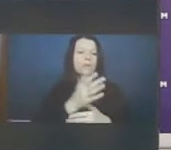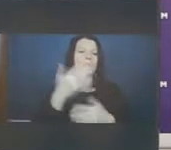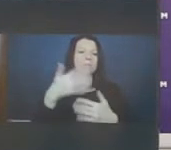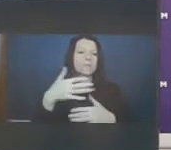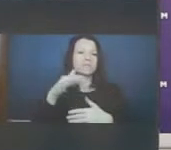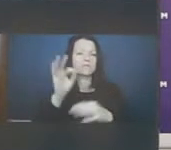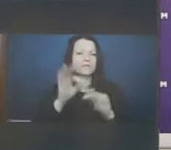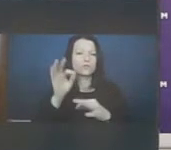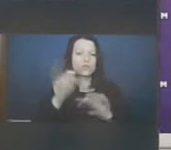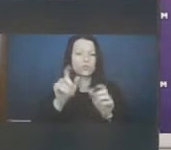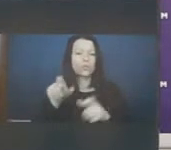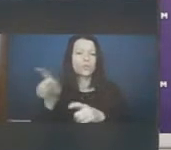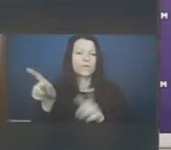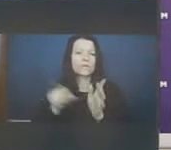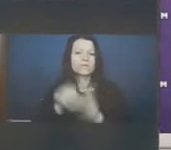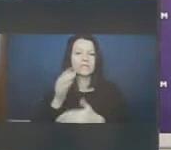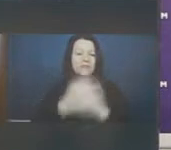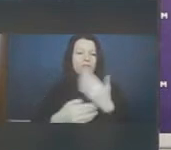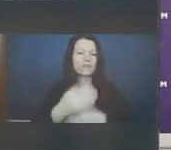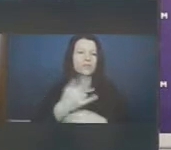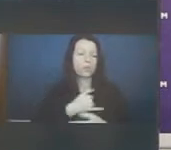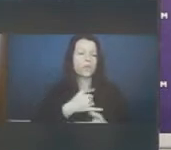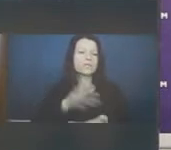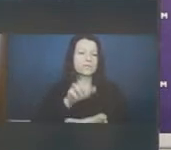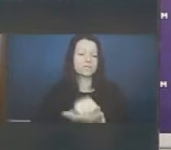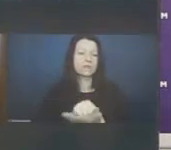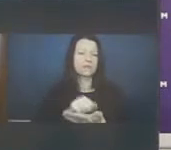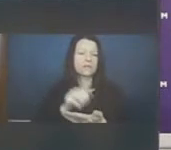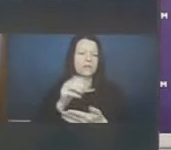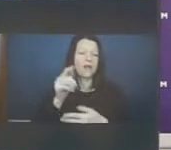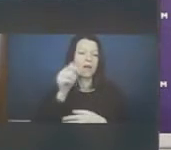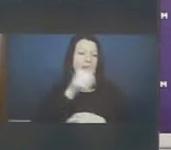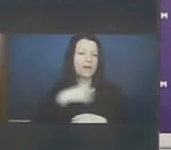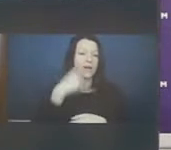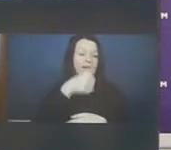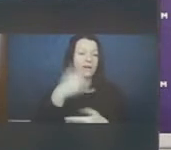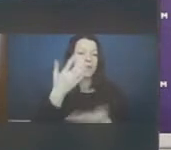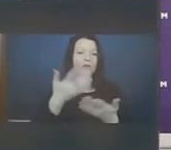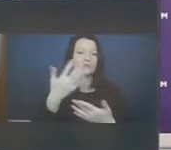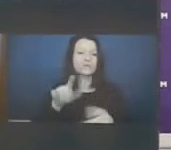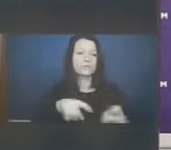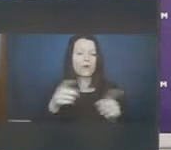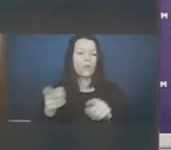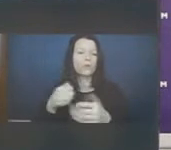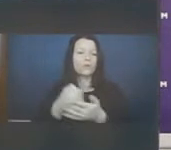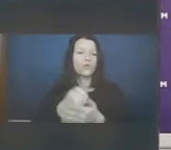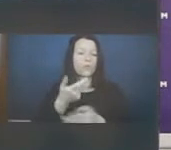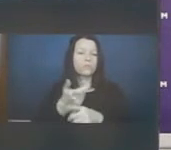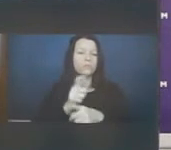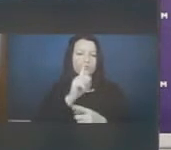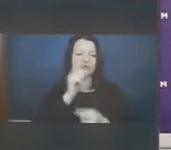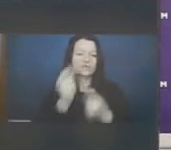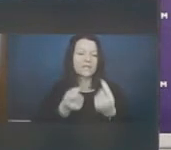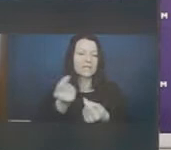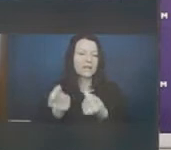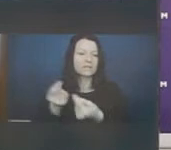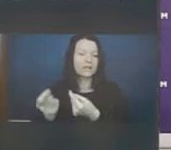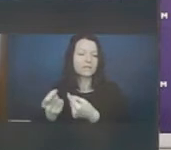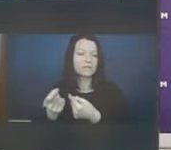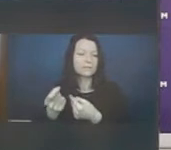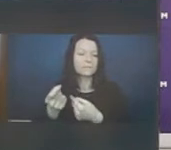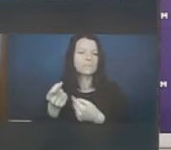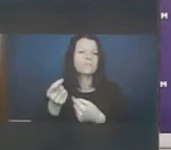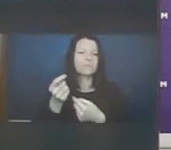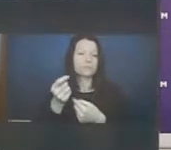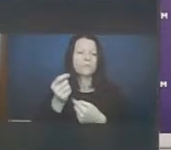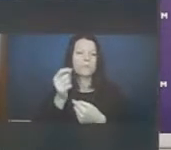than 50%. How much time will it take? Well, we are not talking about the time framework. Shall